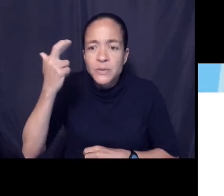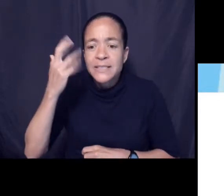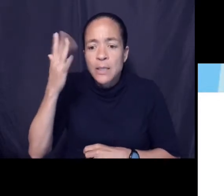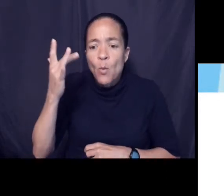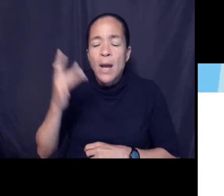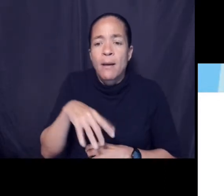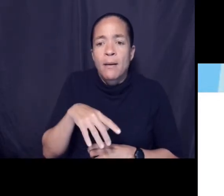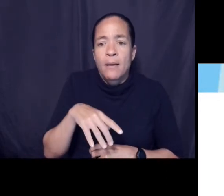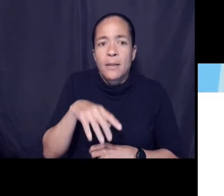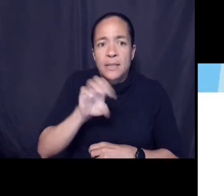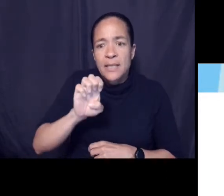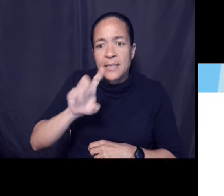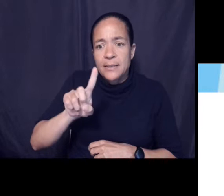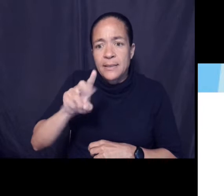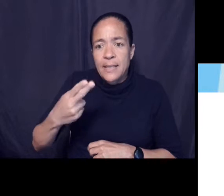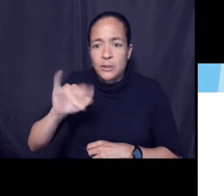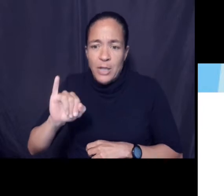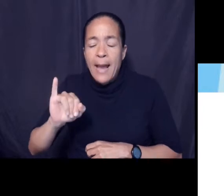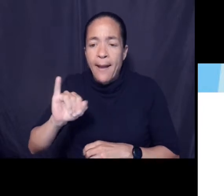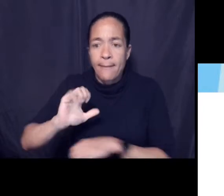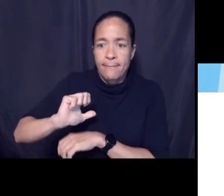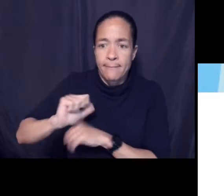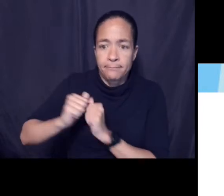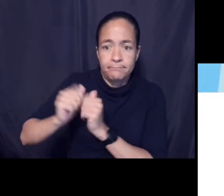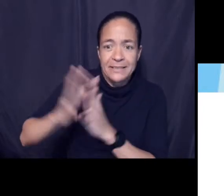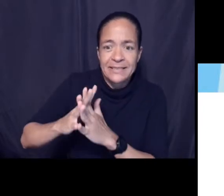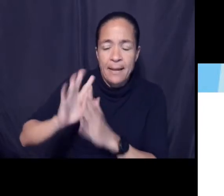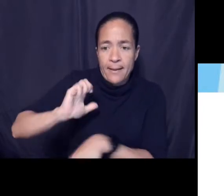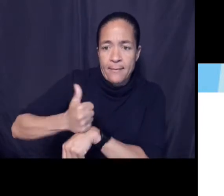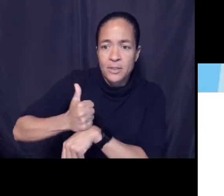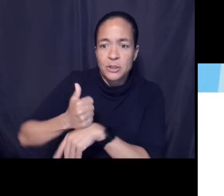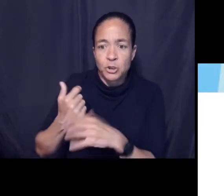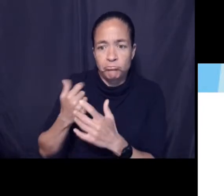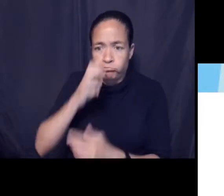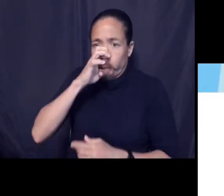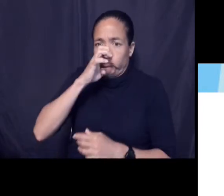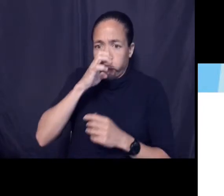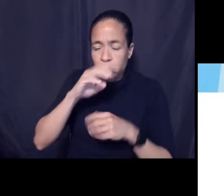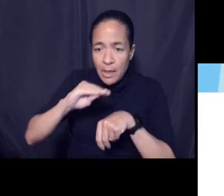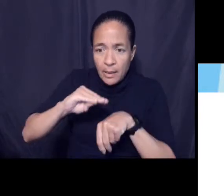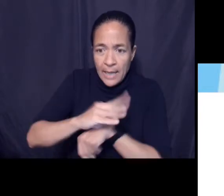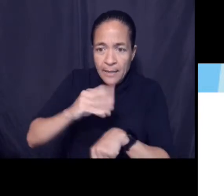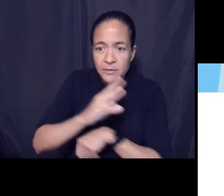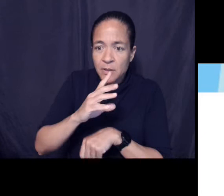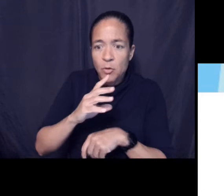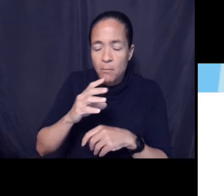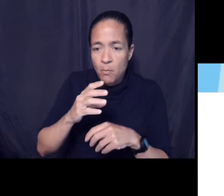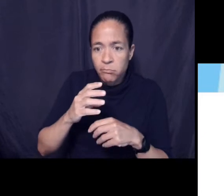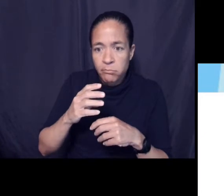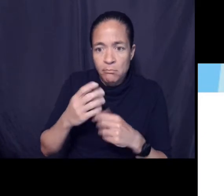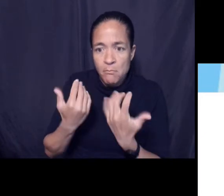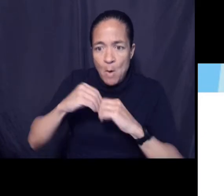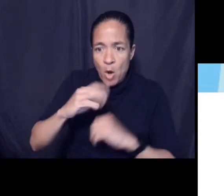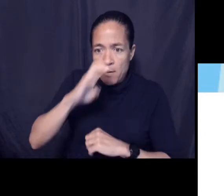our Kentucky Early Hearing Detection and Intervention Group establishing slightly more rigorous guidelines than what was recommended by the